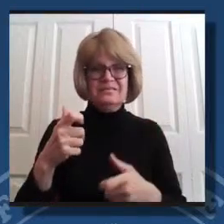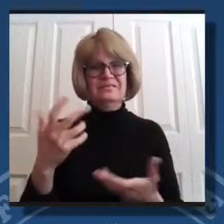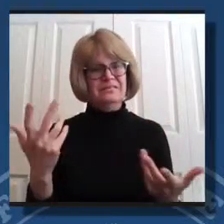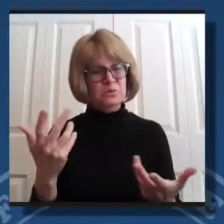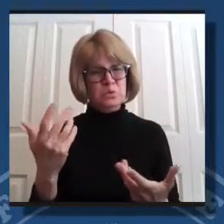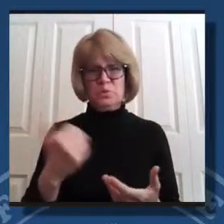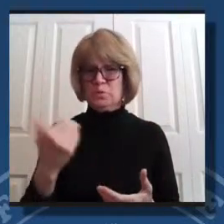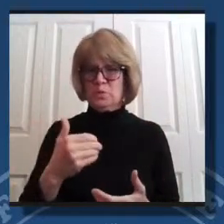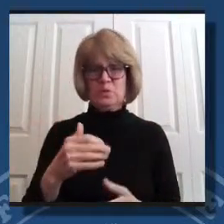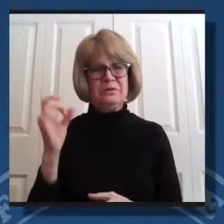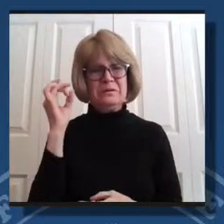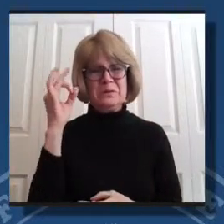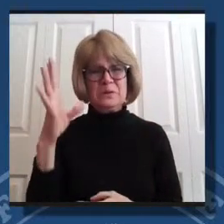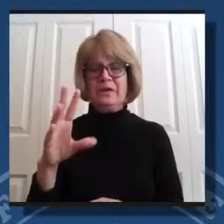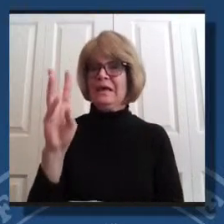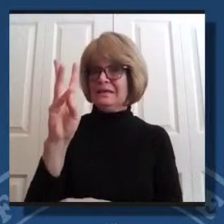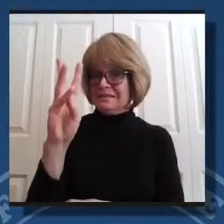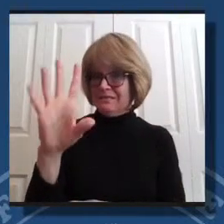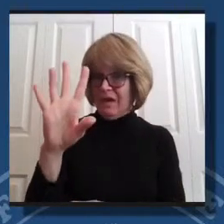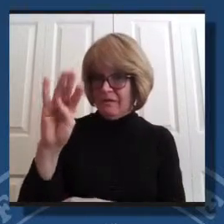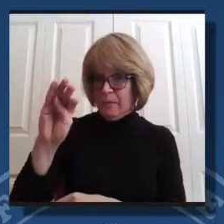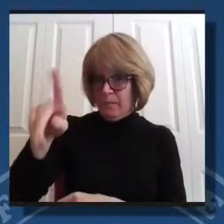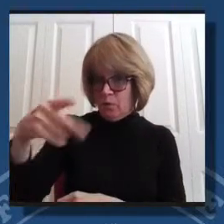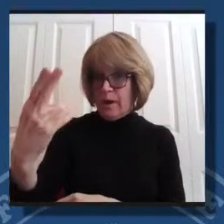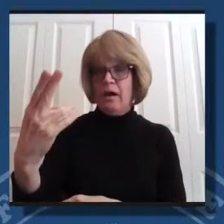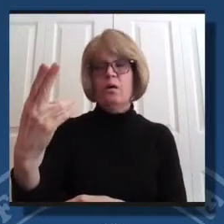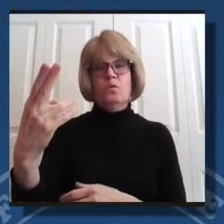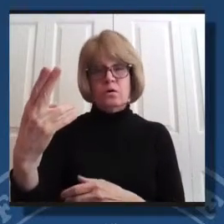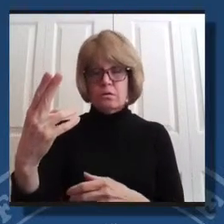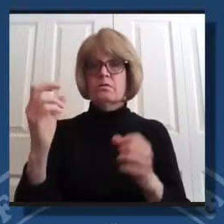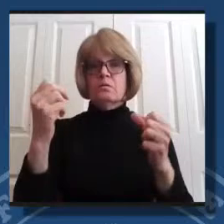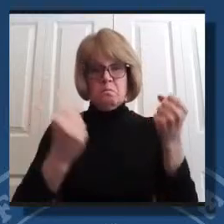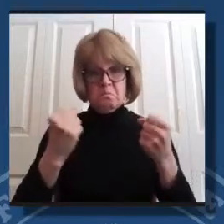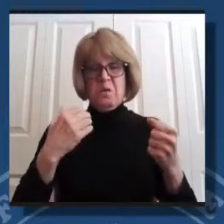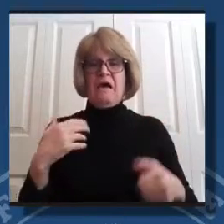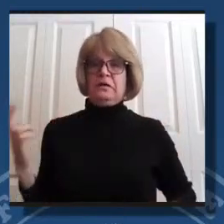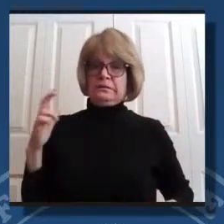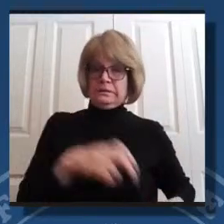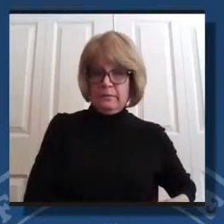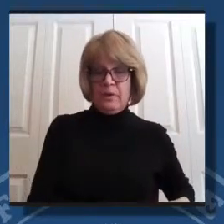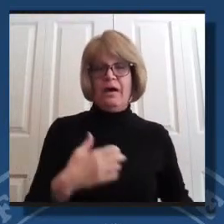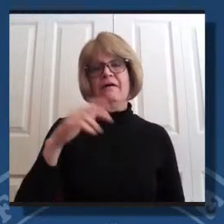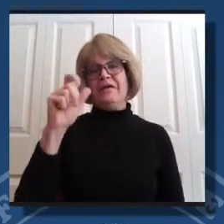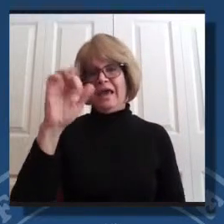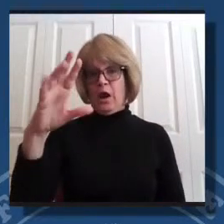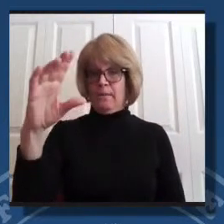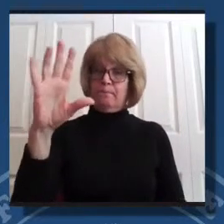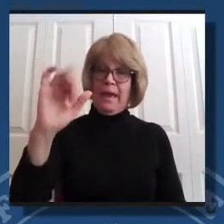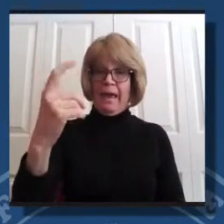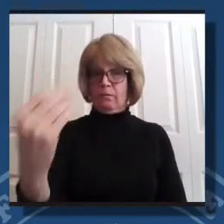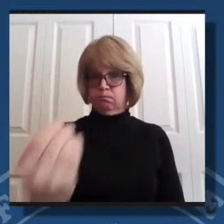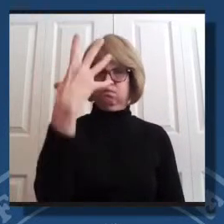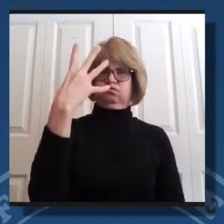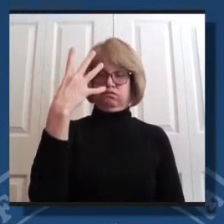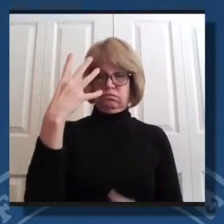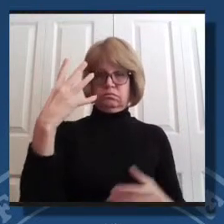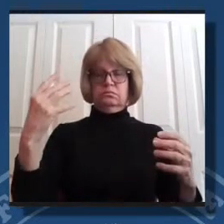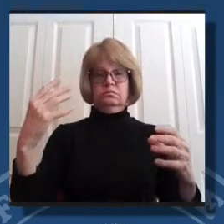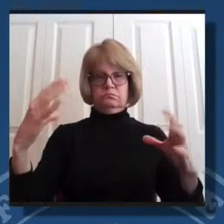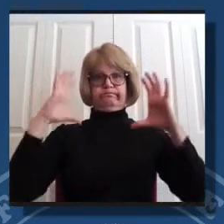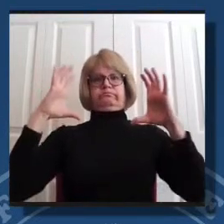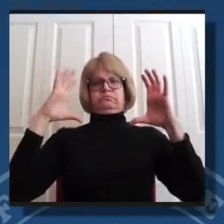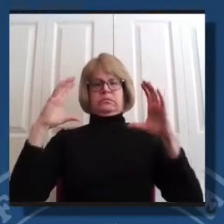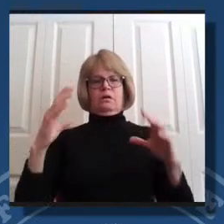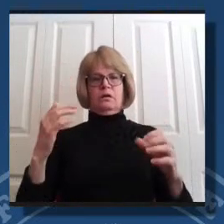an hour, our cars are made to protect us with seatbelts, airbags. But when you start to drive 90 miles an hour,